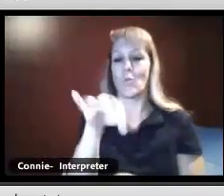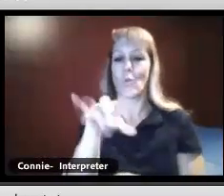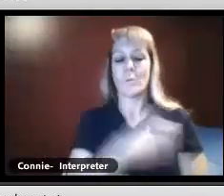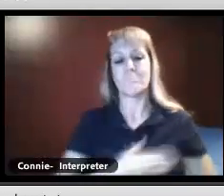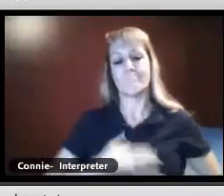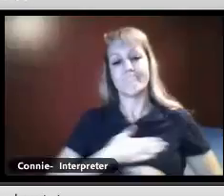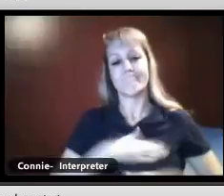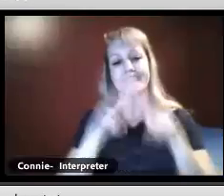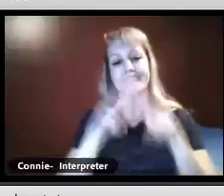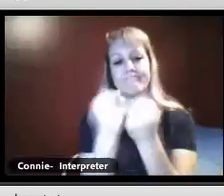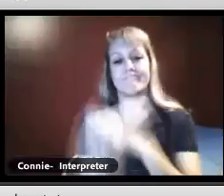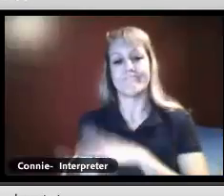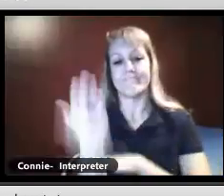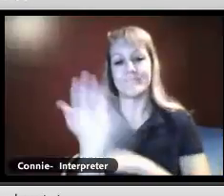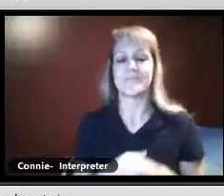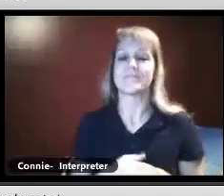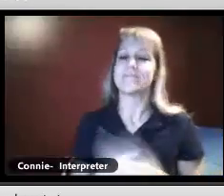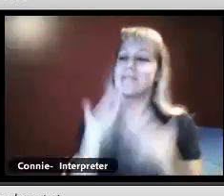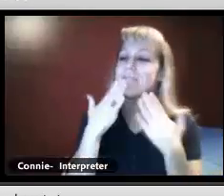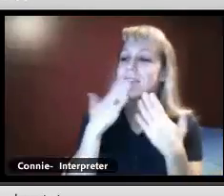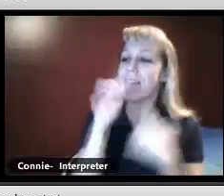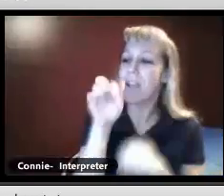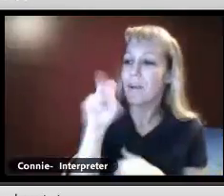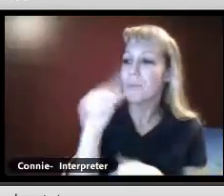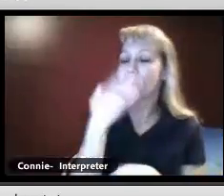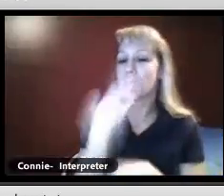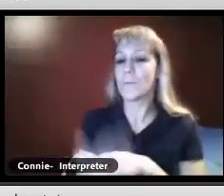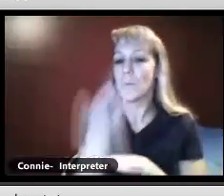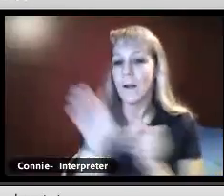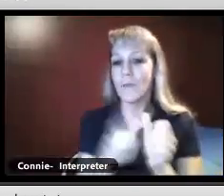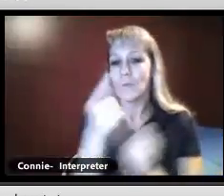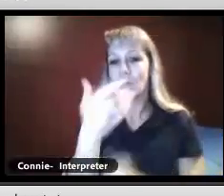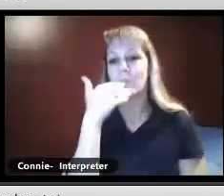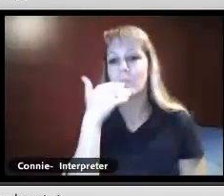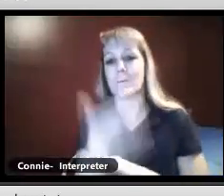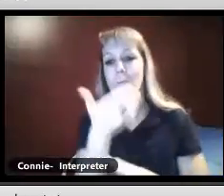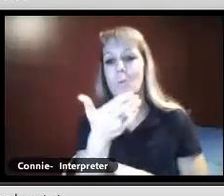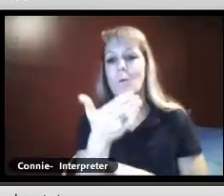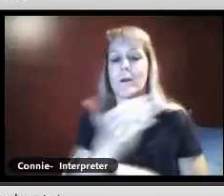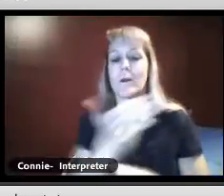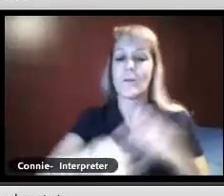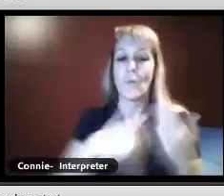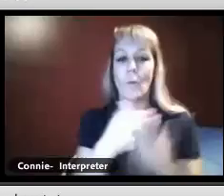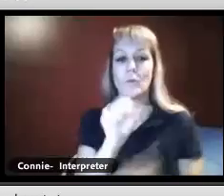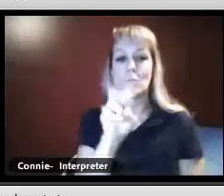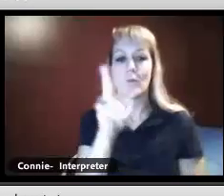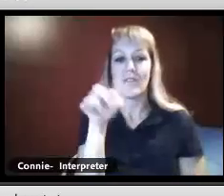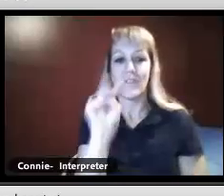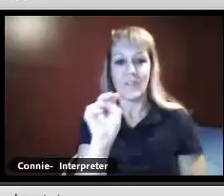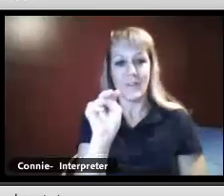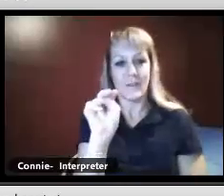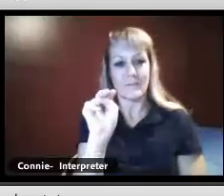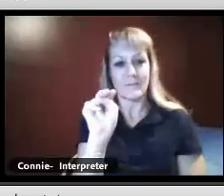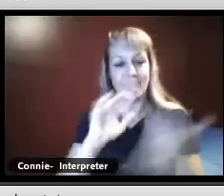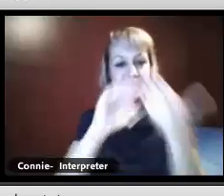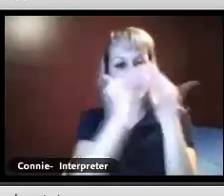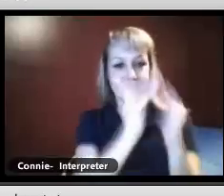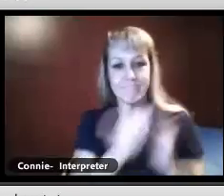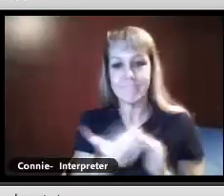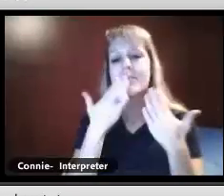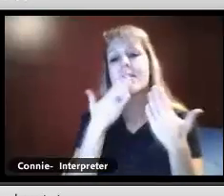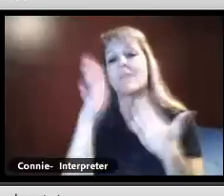Gold? Thank you, Aaron, and good morning, everyone. Good morning to the entire SWFLN community. Aaron, thank you for your help